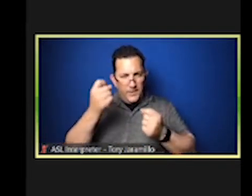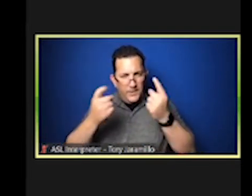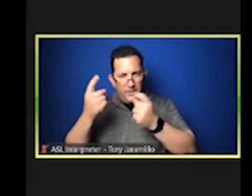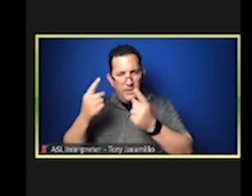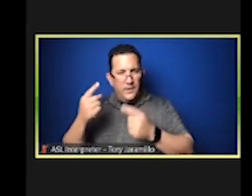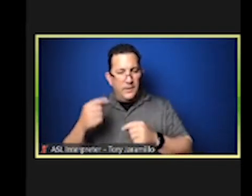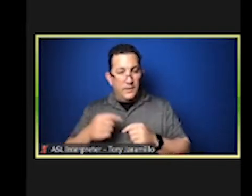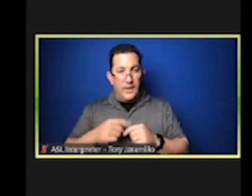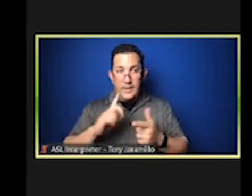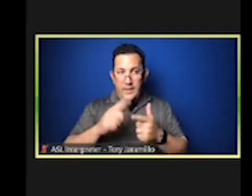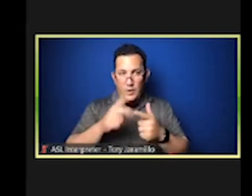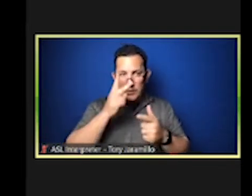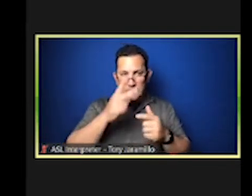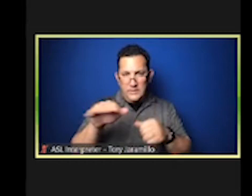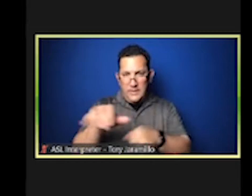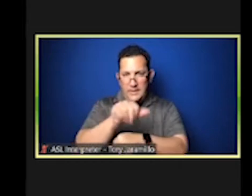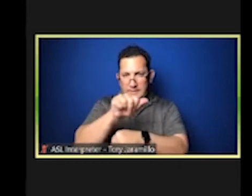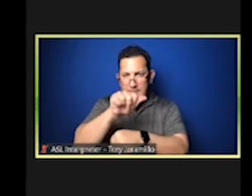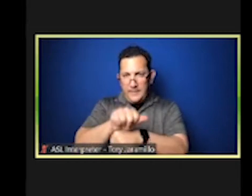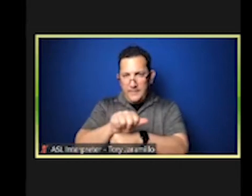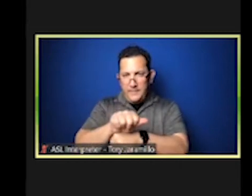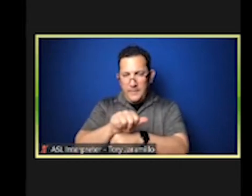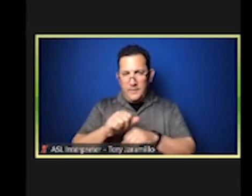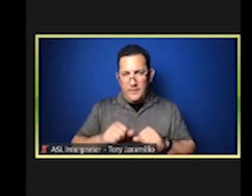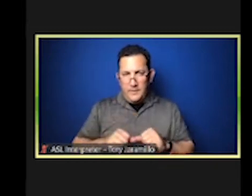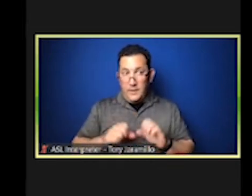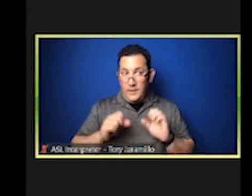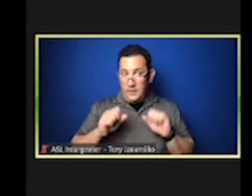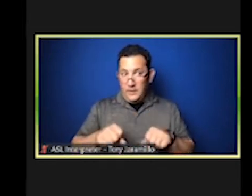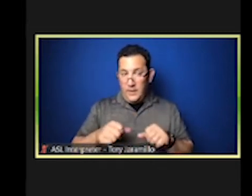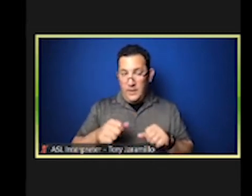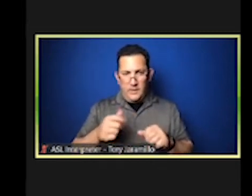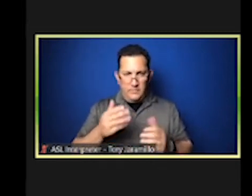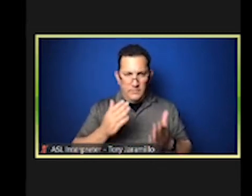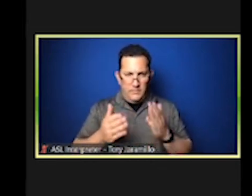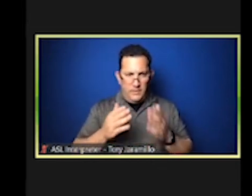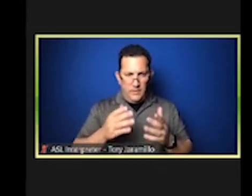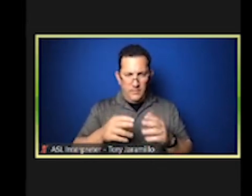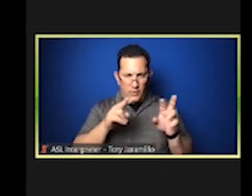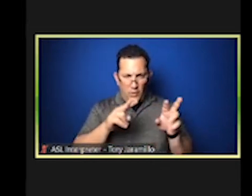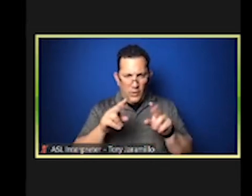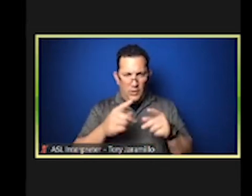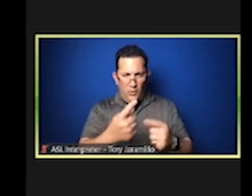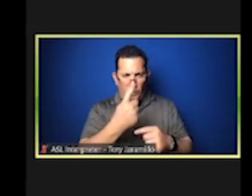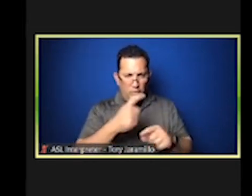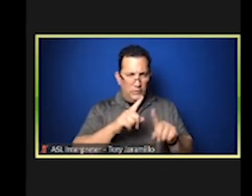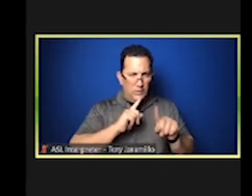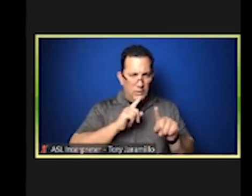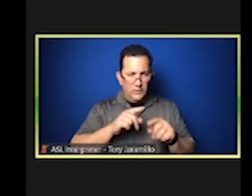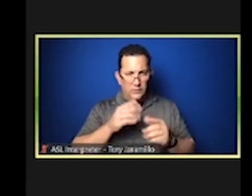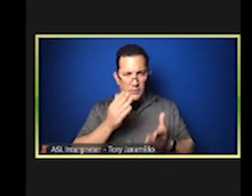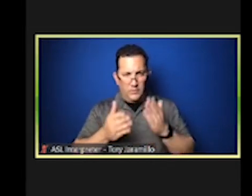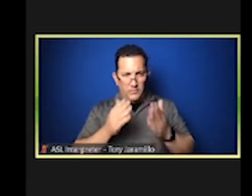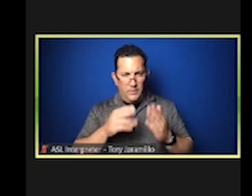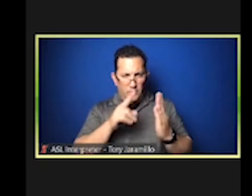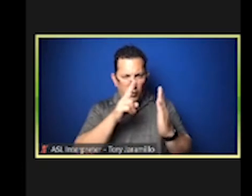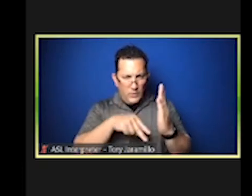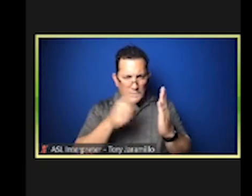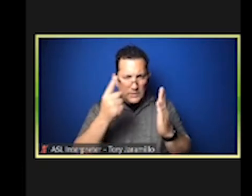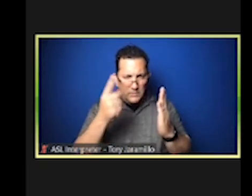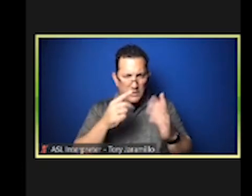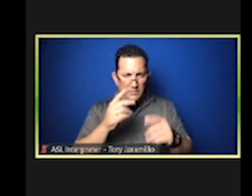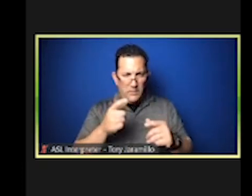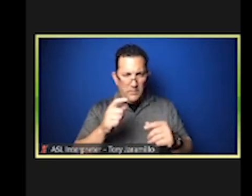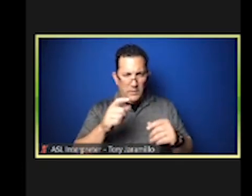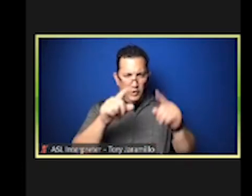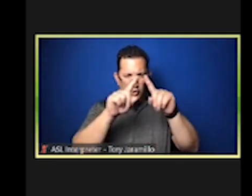Assignments can take any number of paths. It could be reading a passage, it could be manipulating the screen, and when the students